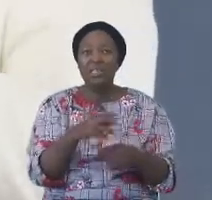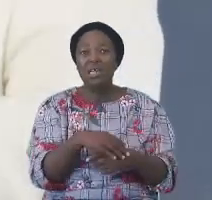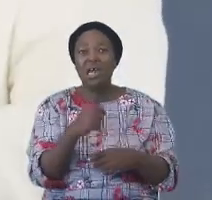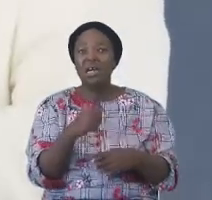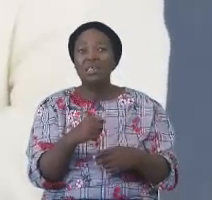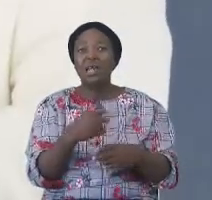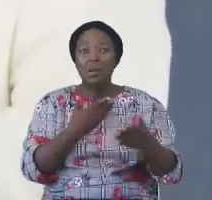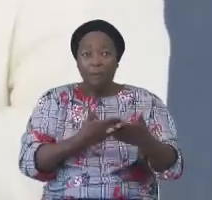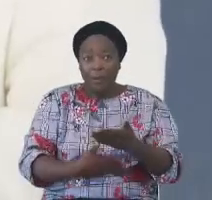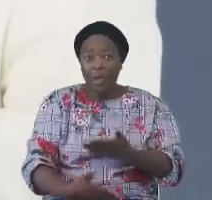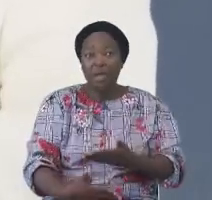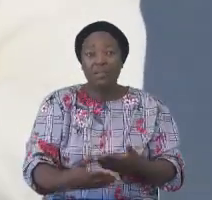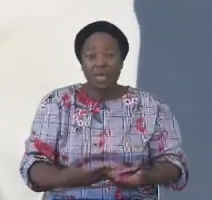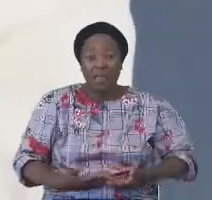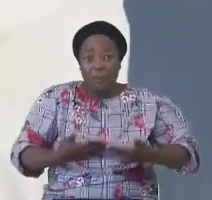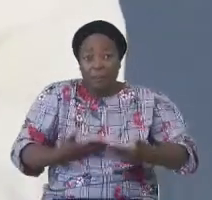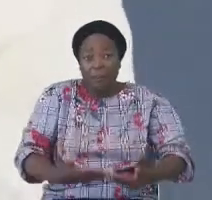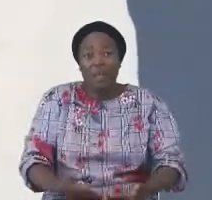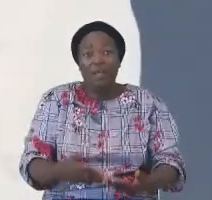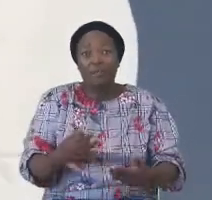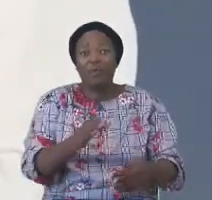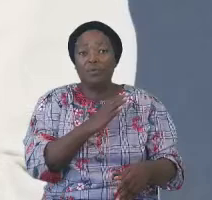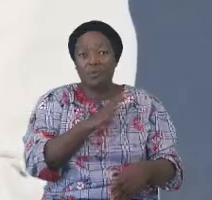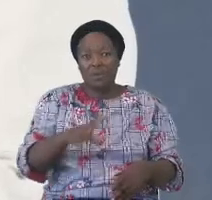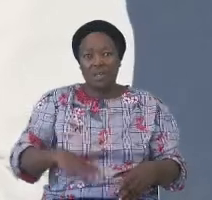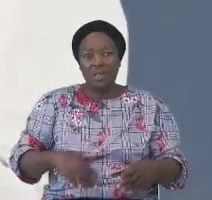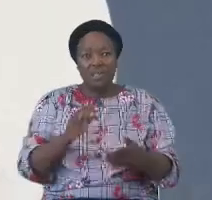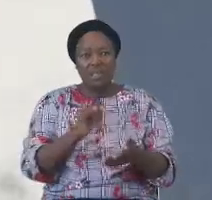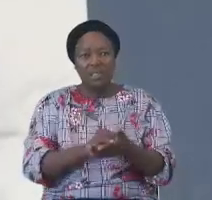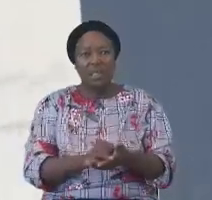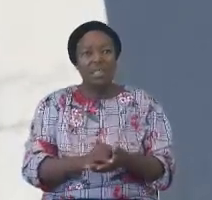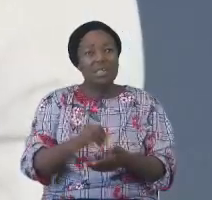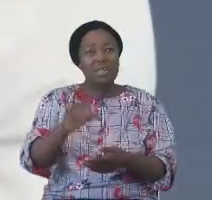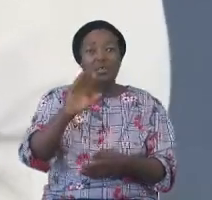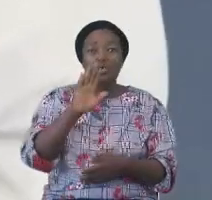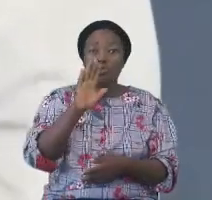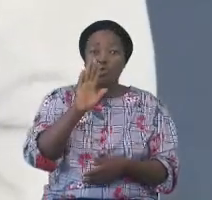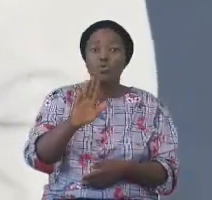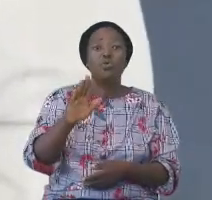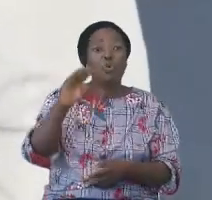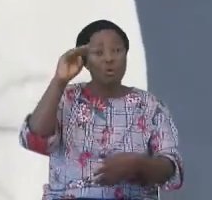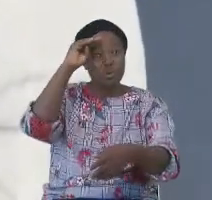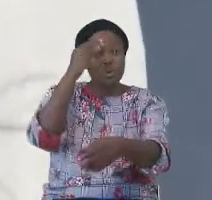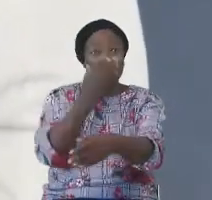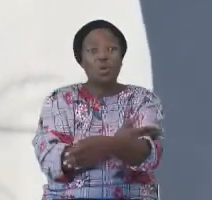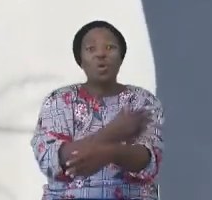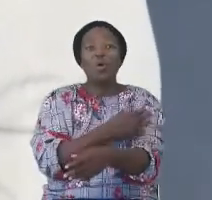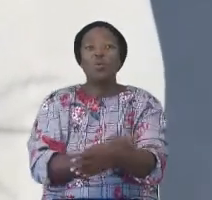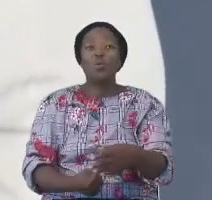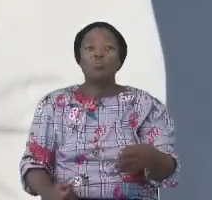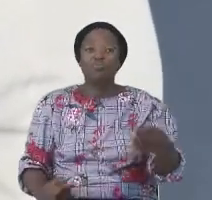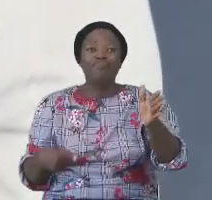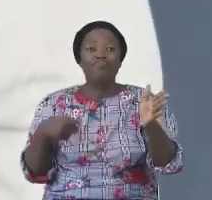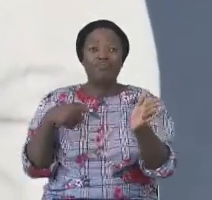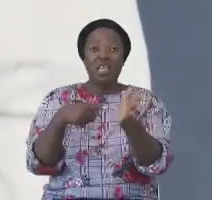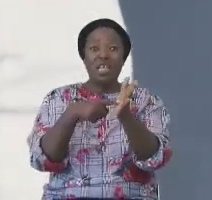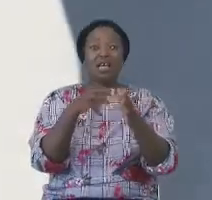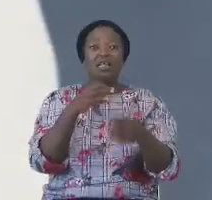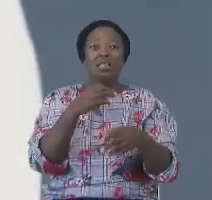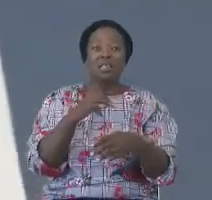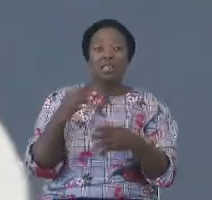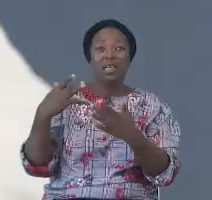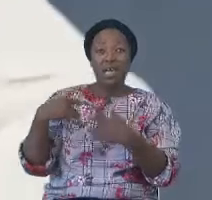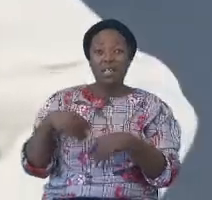had been told at the birth of christ that his sword is fear